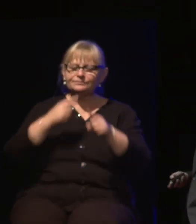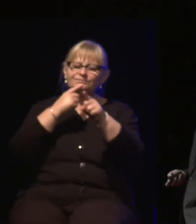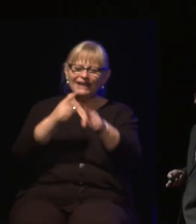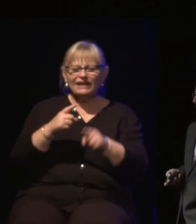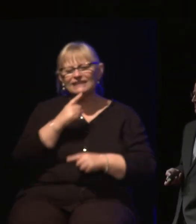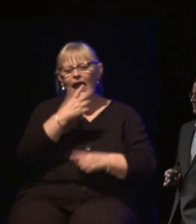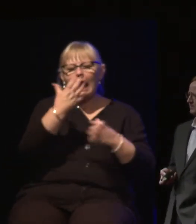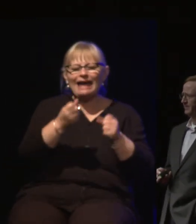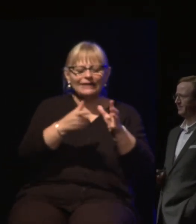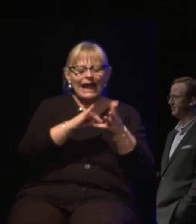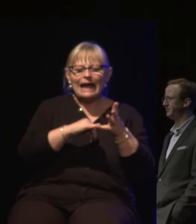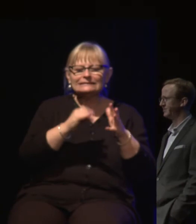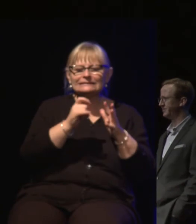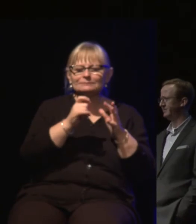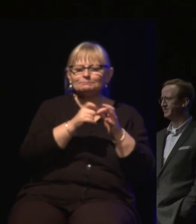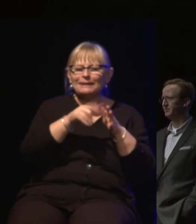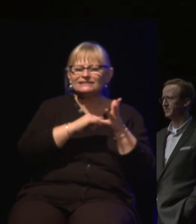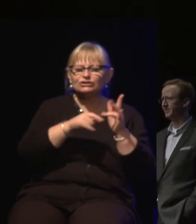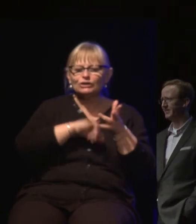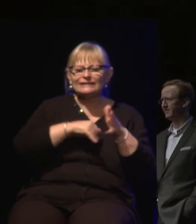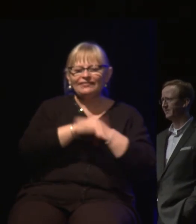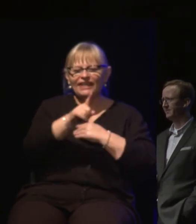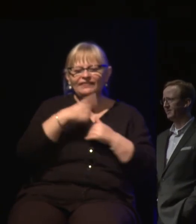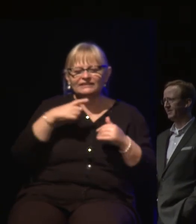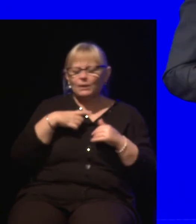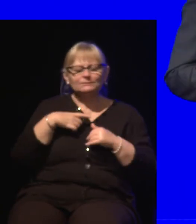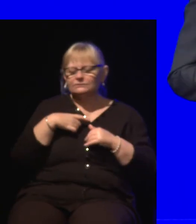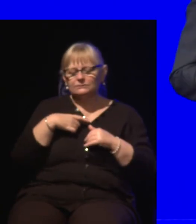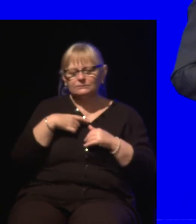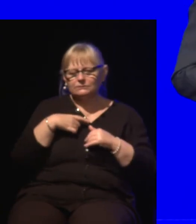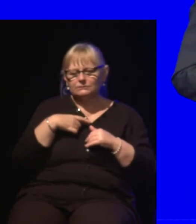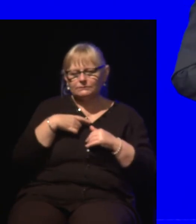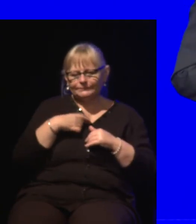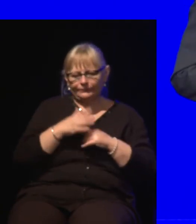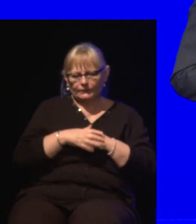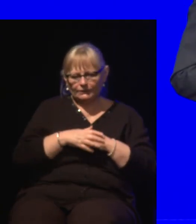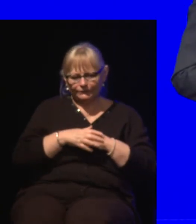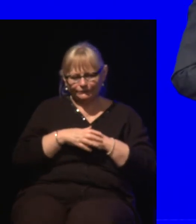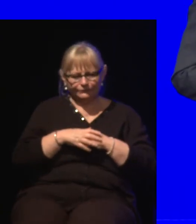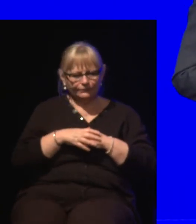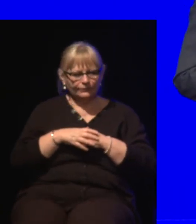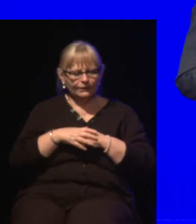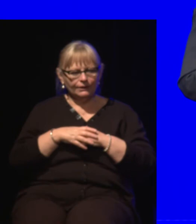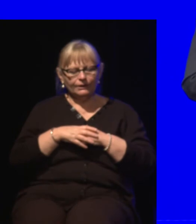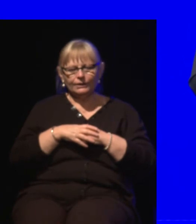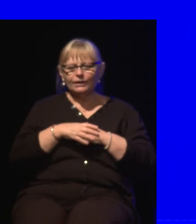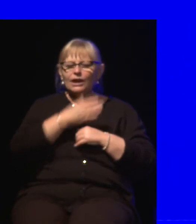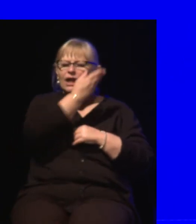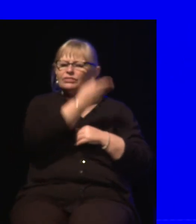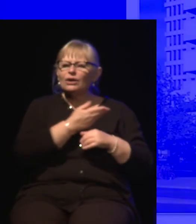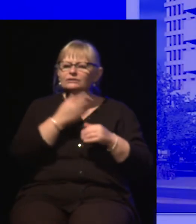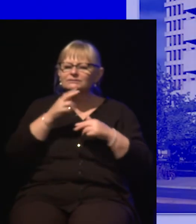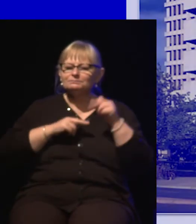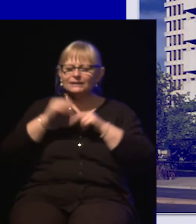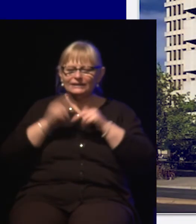most famous, popular one around here to use as an excuse to tear it down when they want to tear it down for other reasons. These buildings